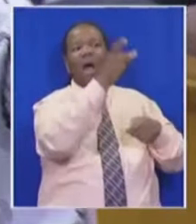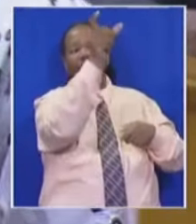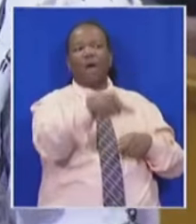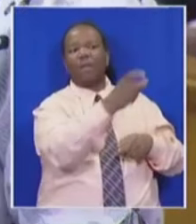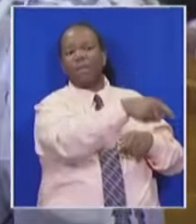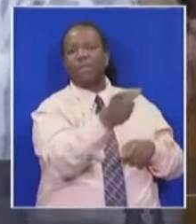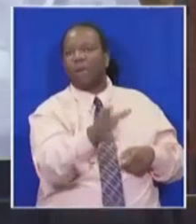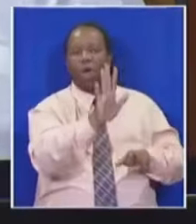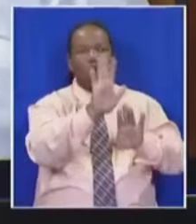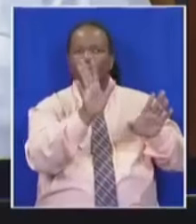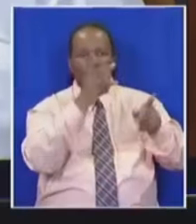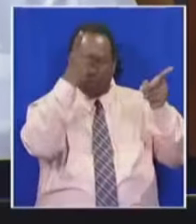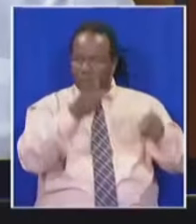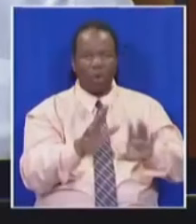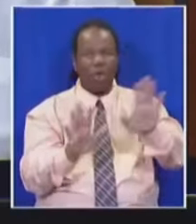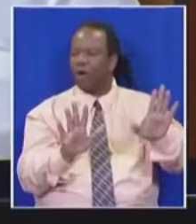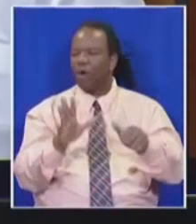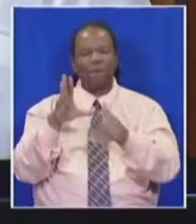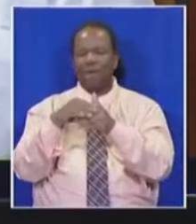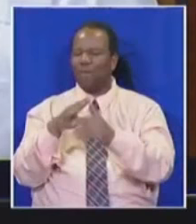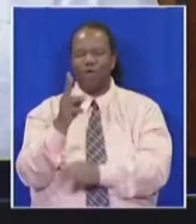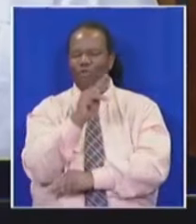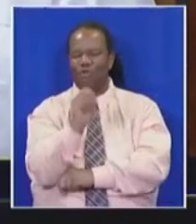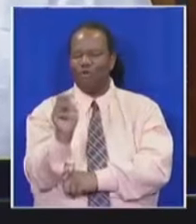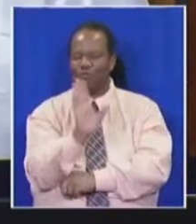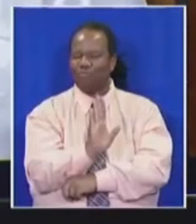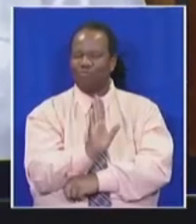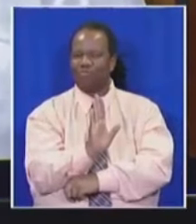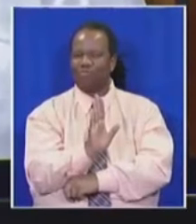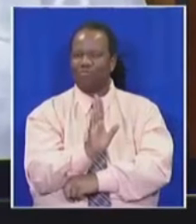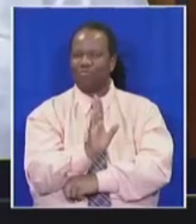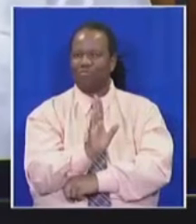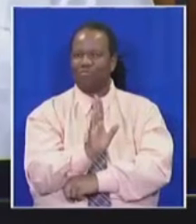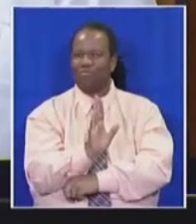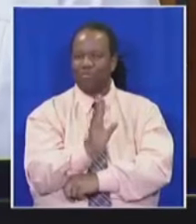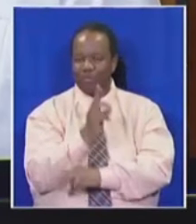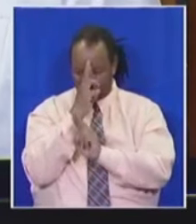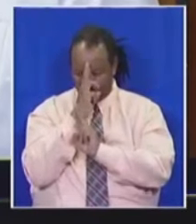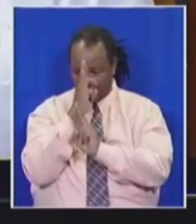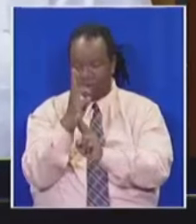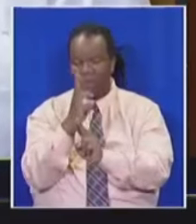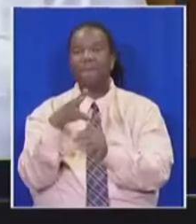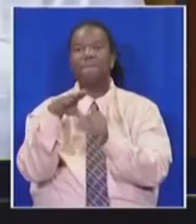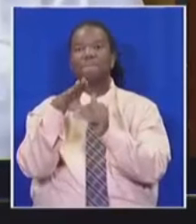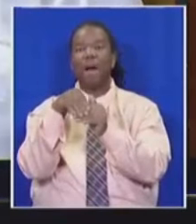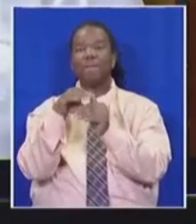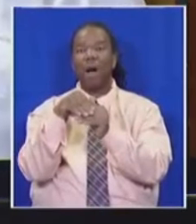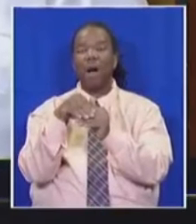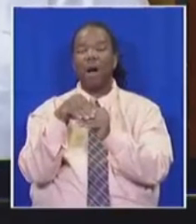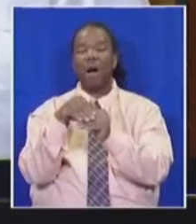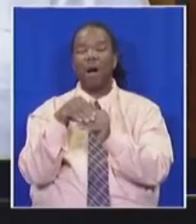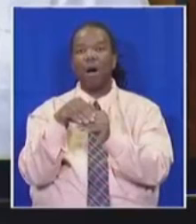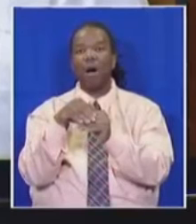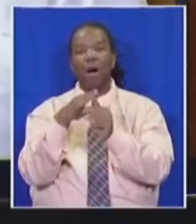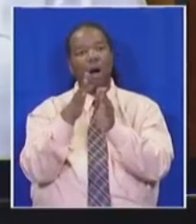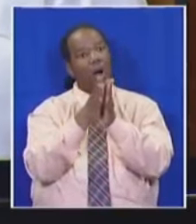No, Honourable Member, no. Honourable Member. I'm going to request that the